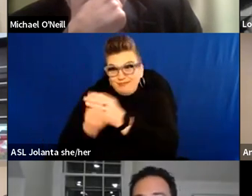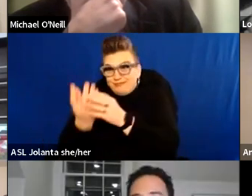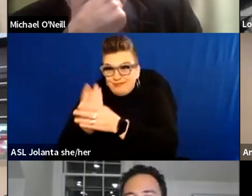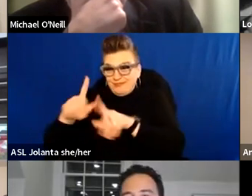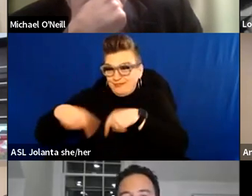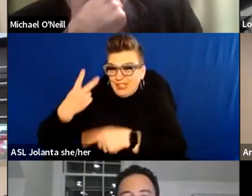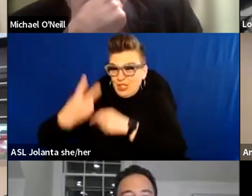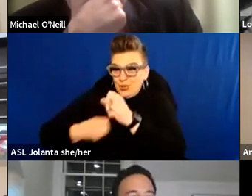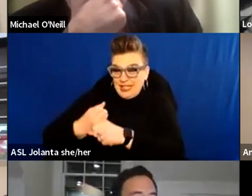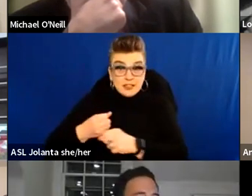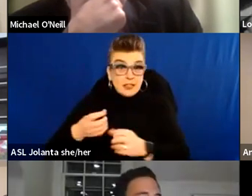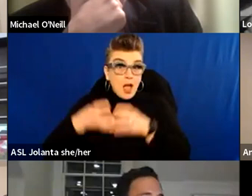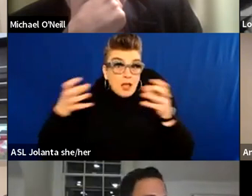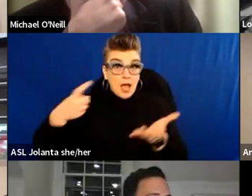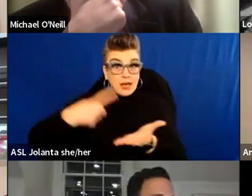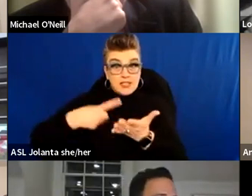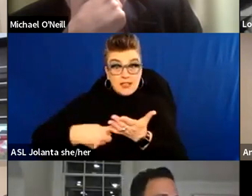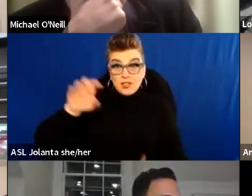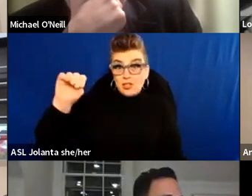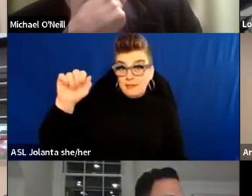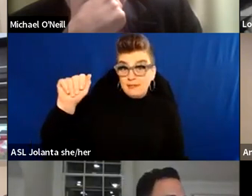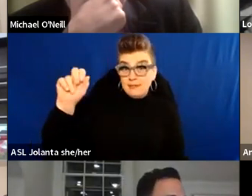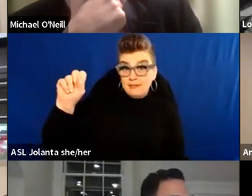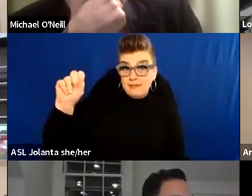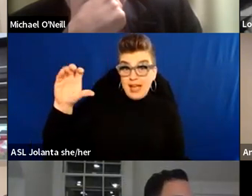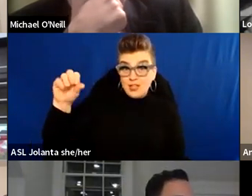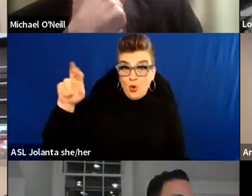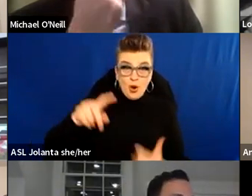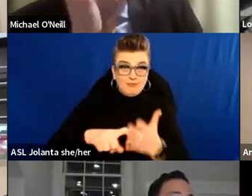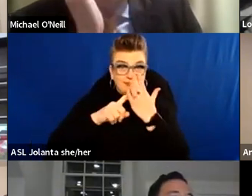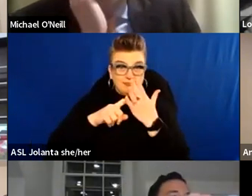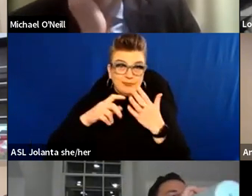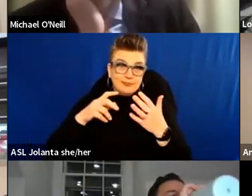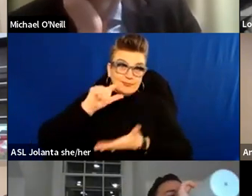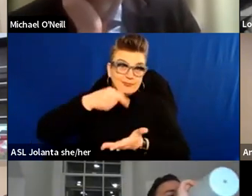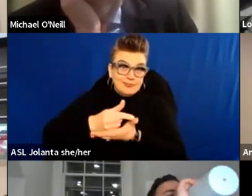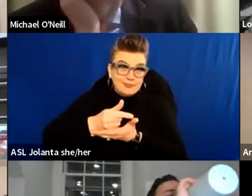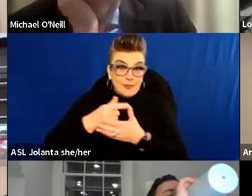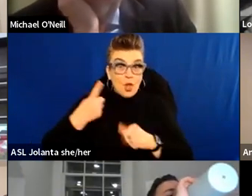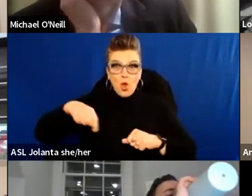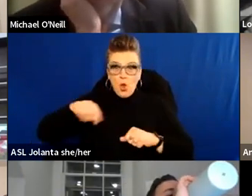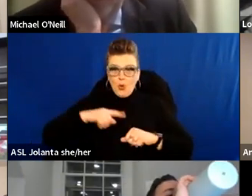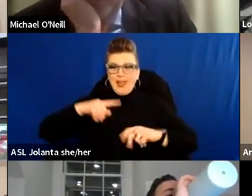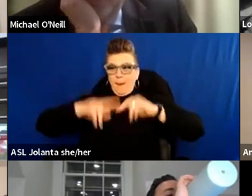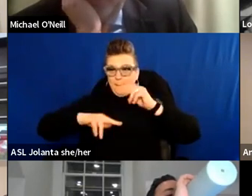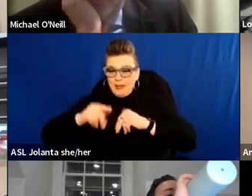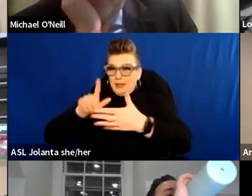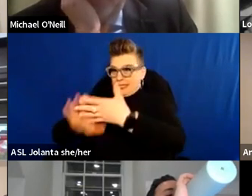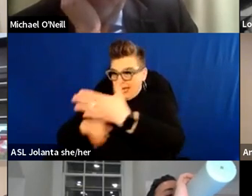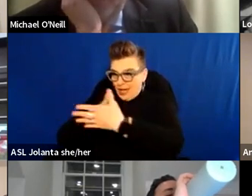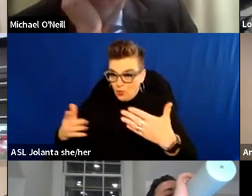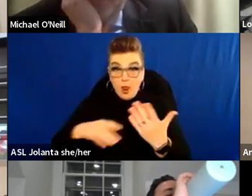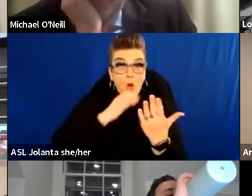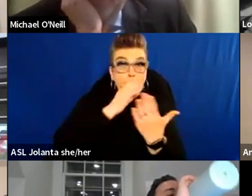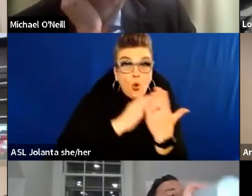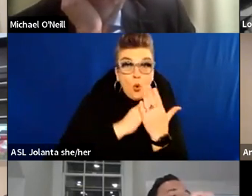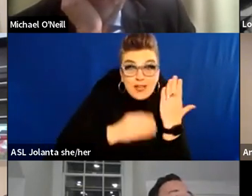mass core graduation requirements we've built a master schedule and a school schedule and a course catalog that allows